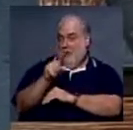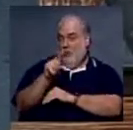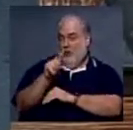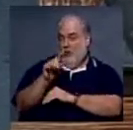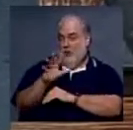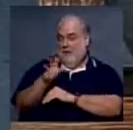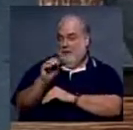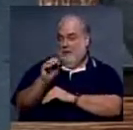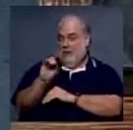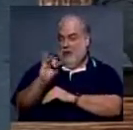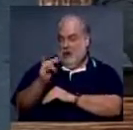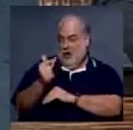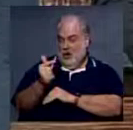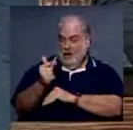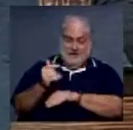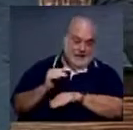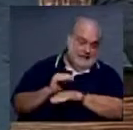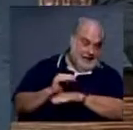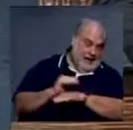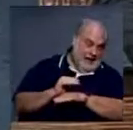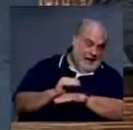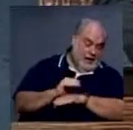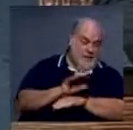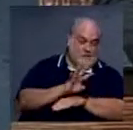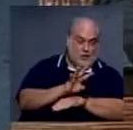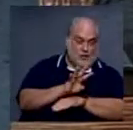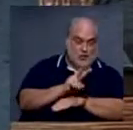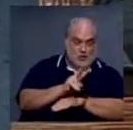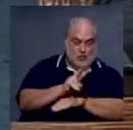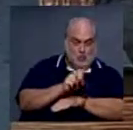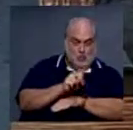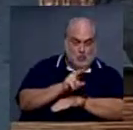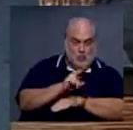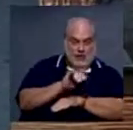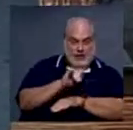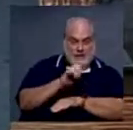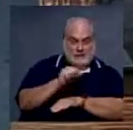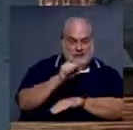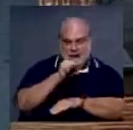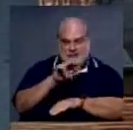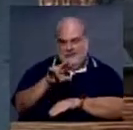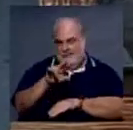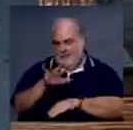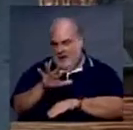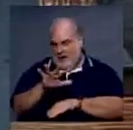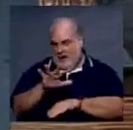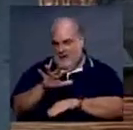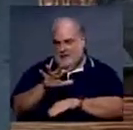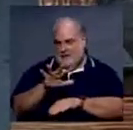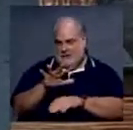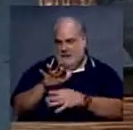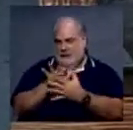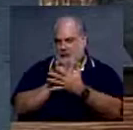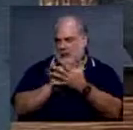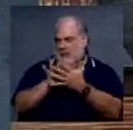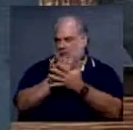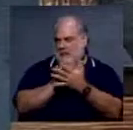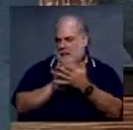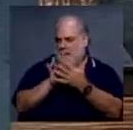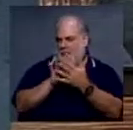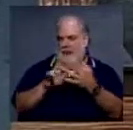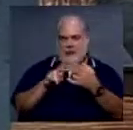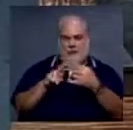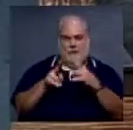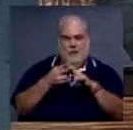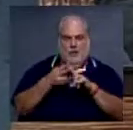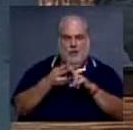dogs. Tonight I hear 42 suites instead of 75, so I don't really know what the number is. But I do know that even if it's the